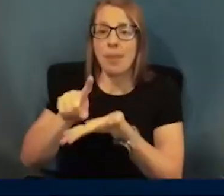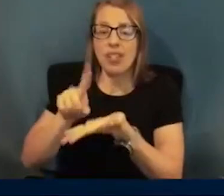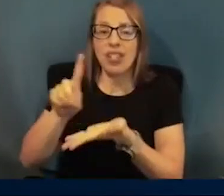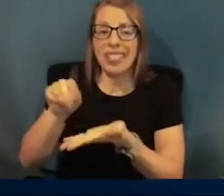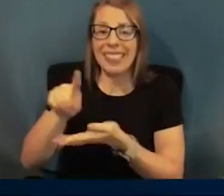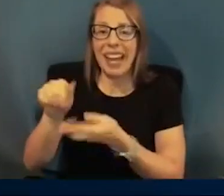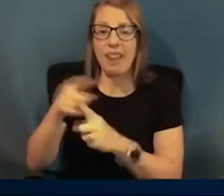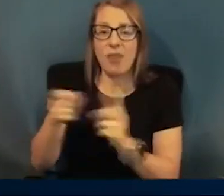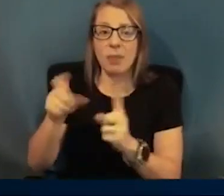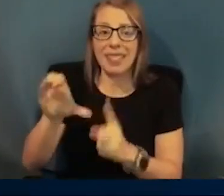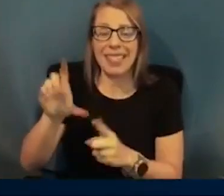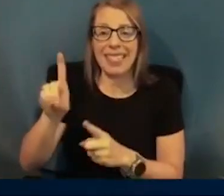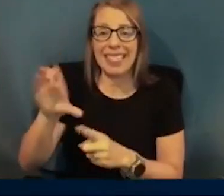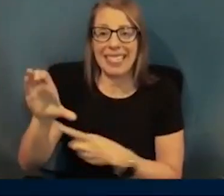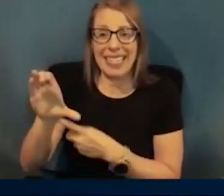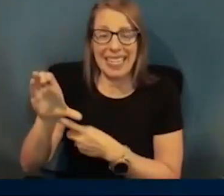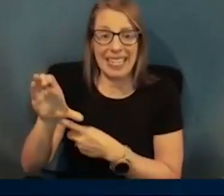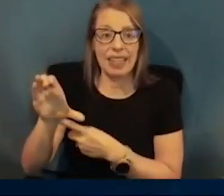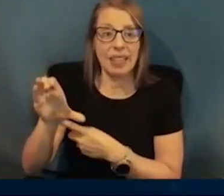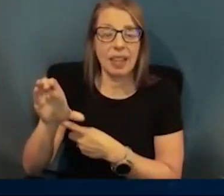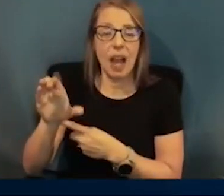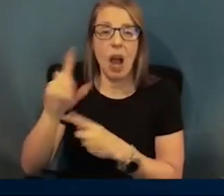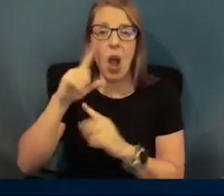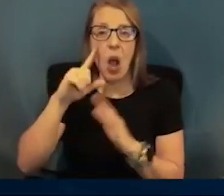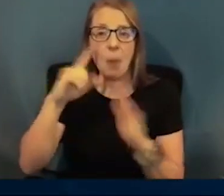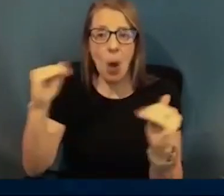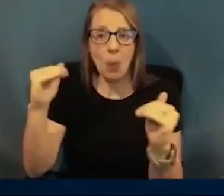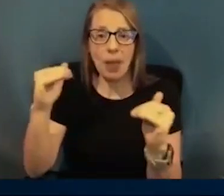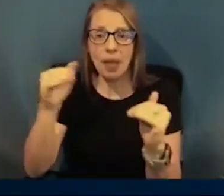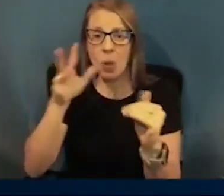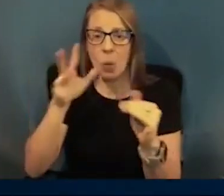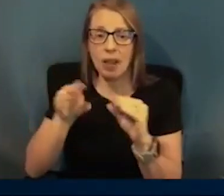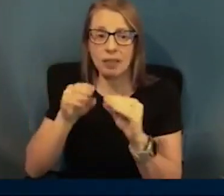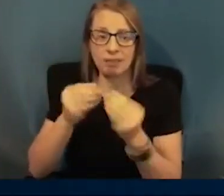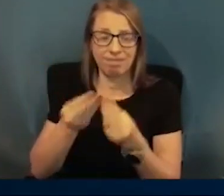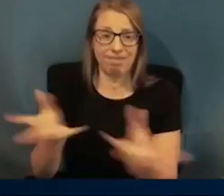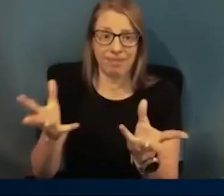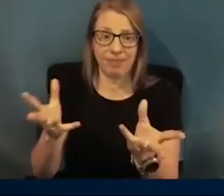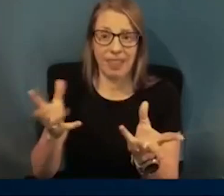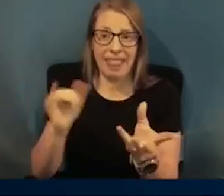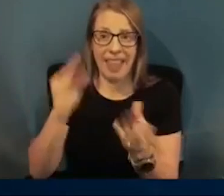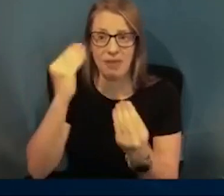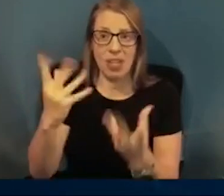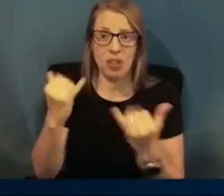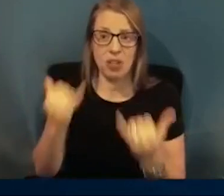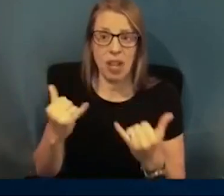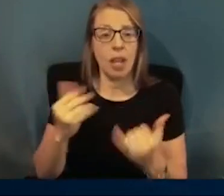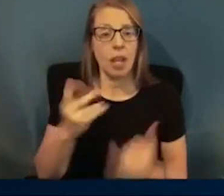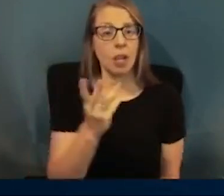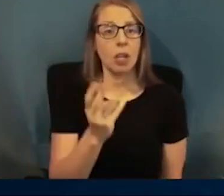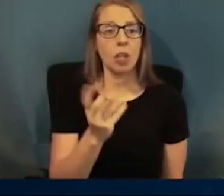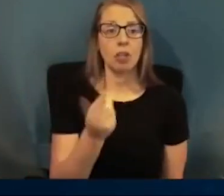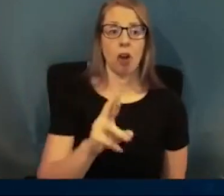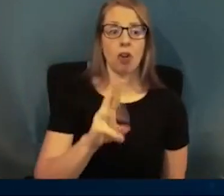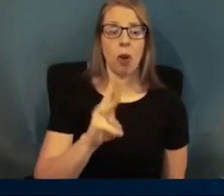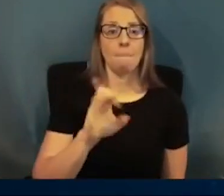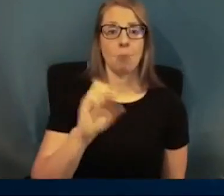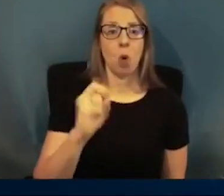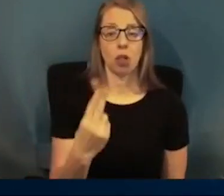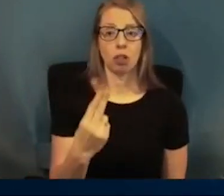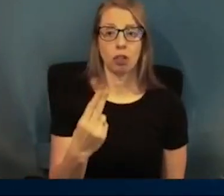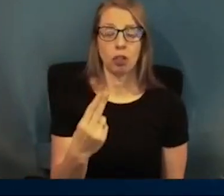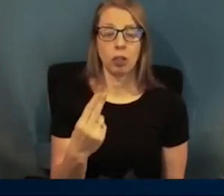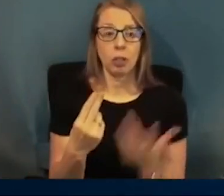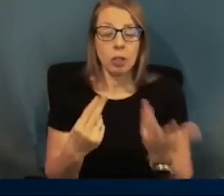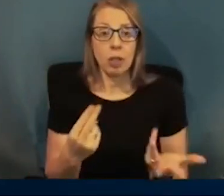well, you're a parent, so we all have questions. And Yes. Kids need to be back in school. But Dr. Morsch, his kids are vaccinated. My kids are not. There's a lot of questions